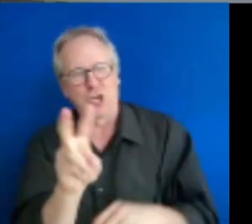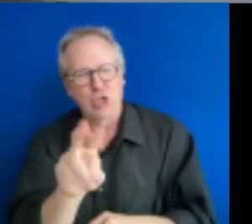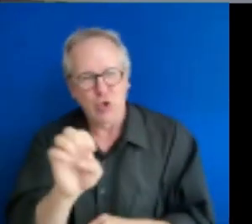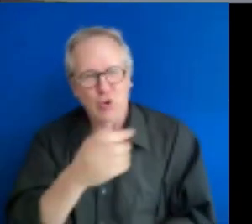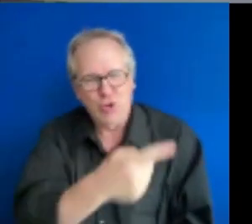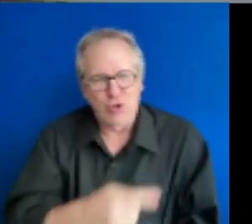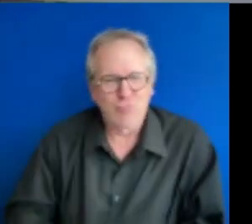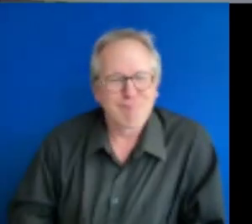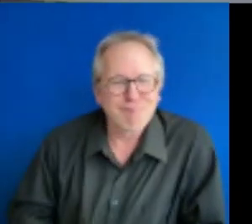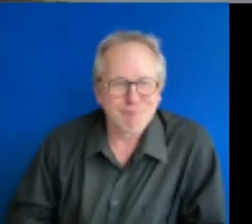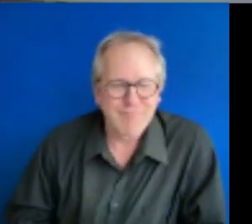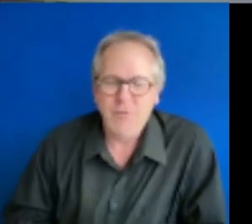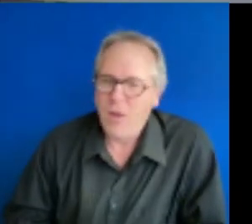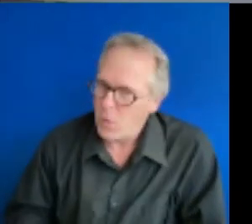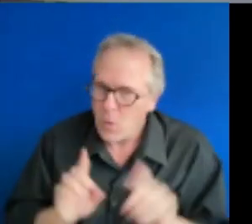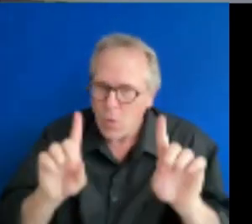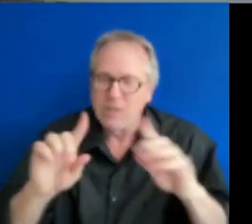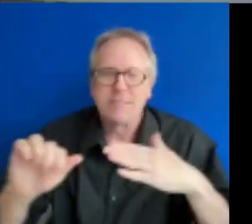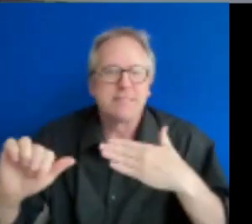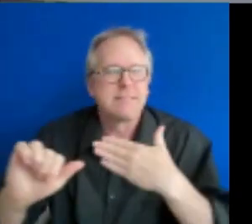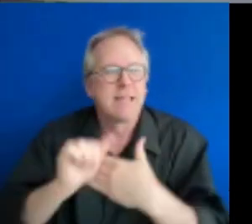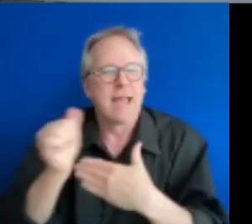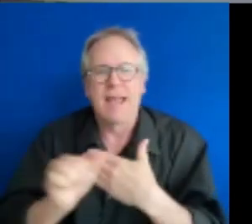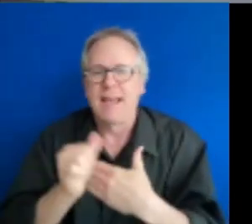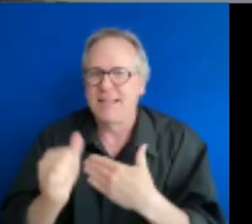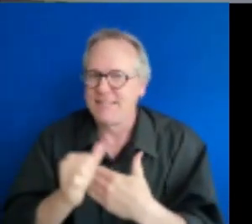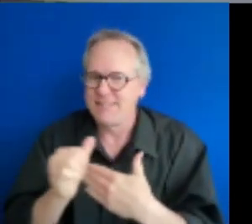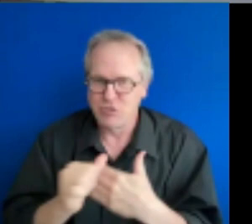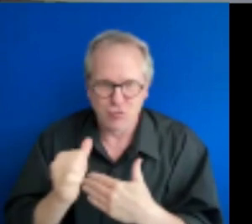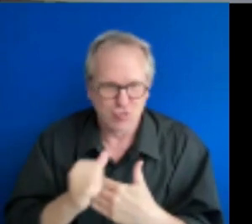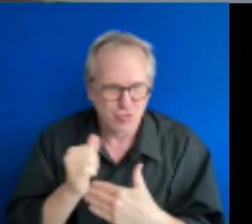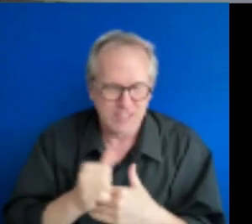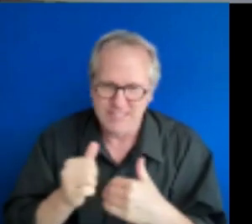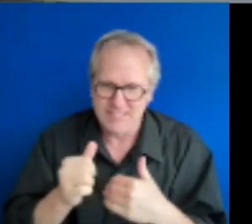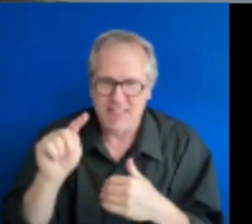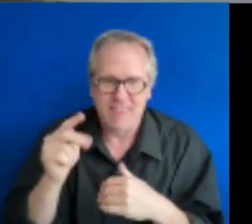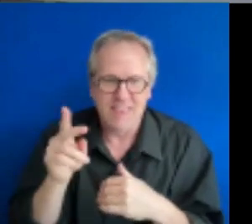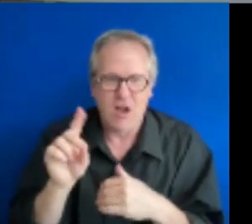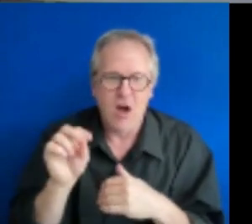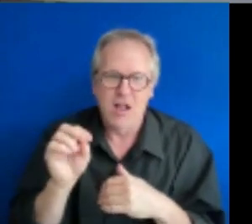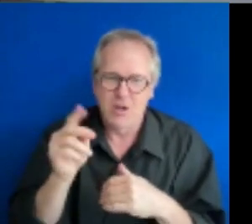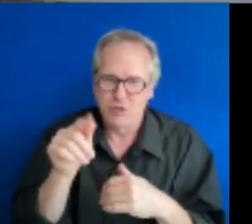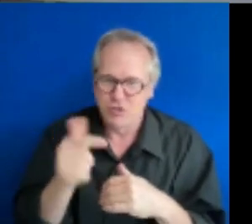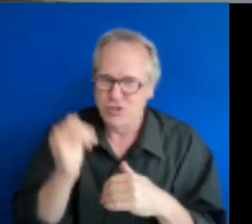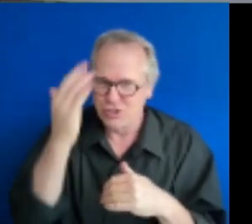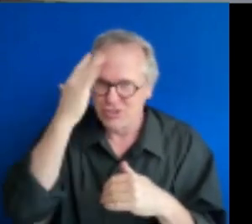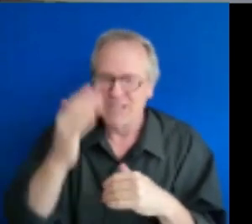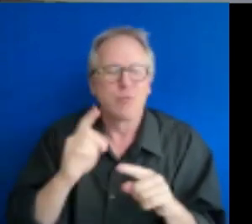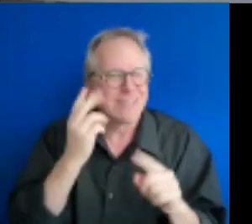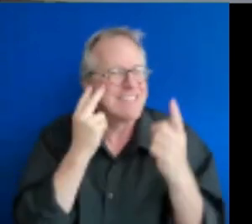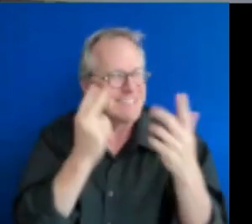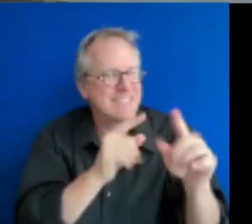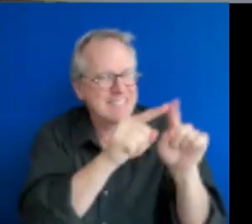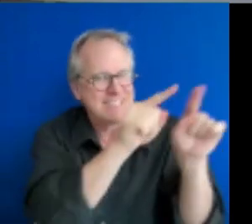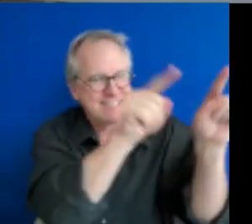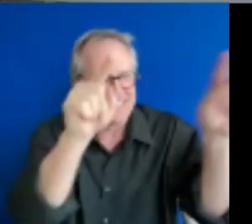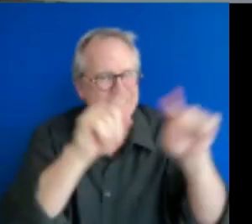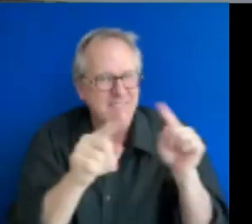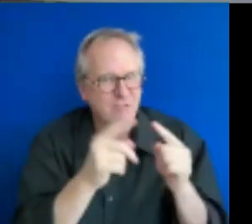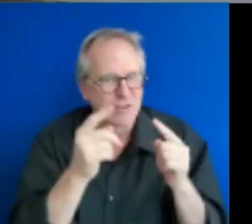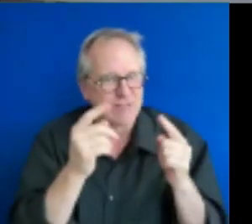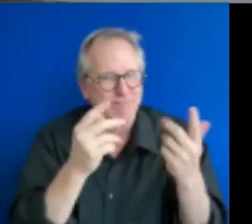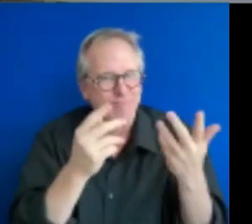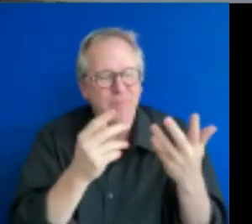is a dangerous and very harmful theology. And we see that in numerous theologies, that we just got